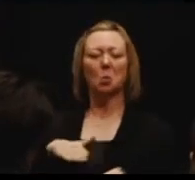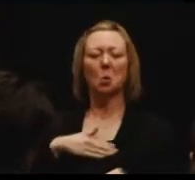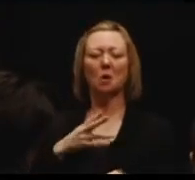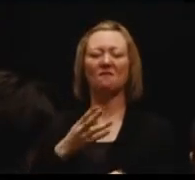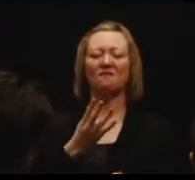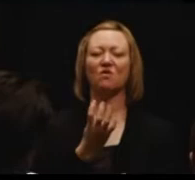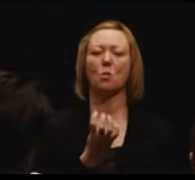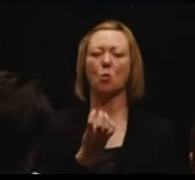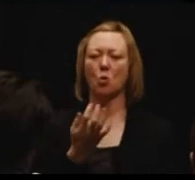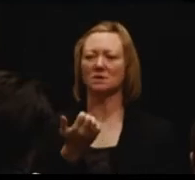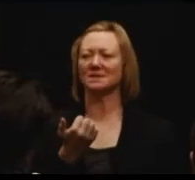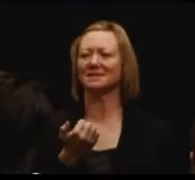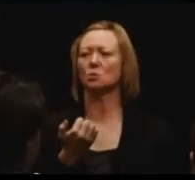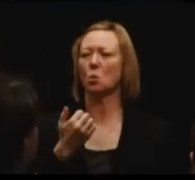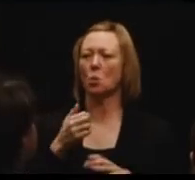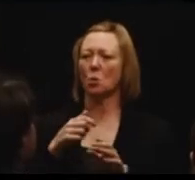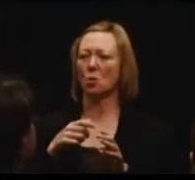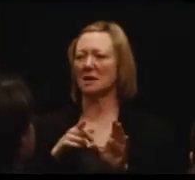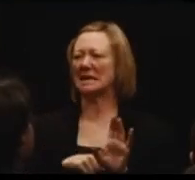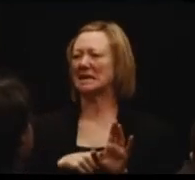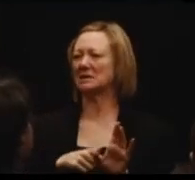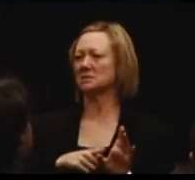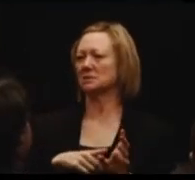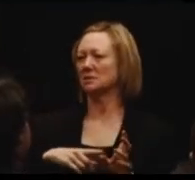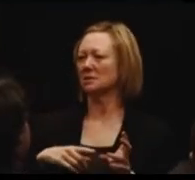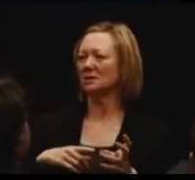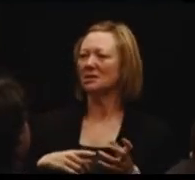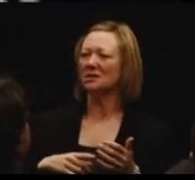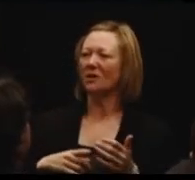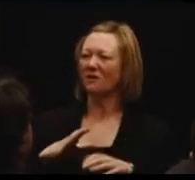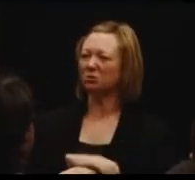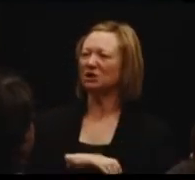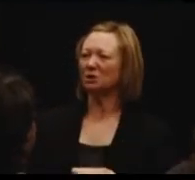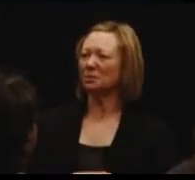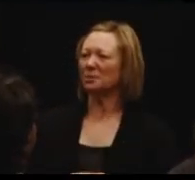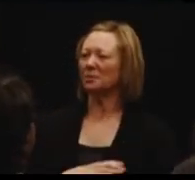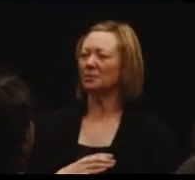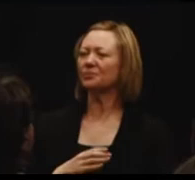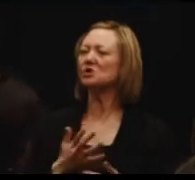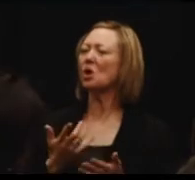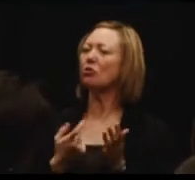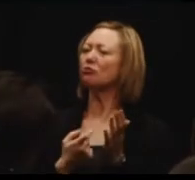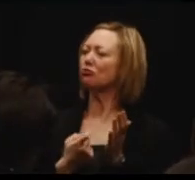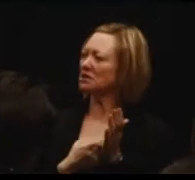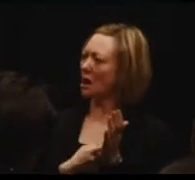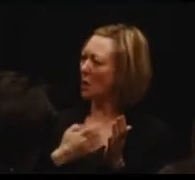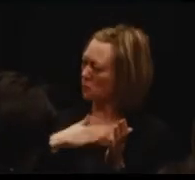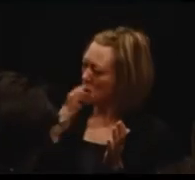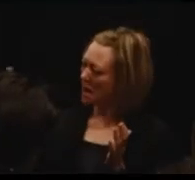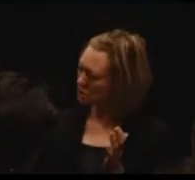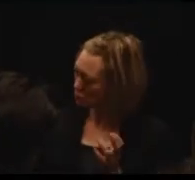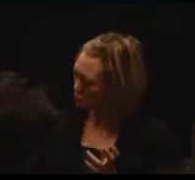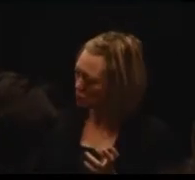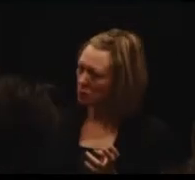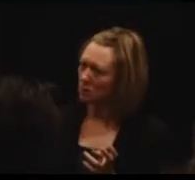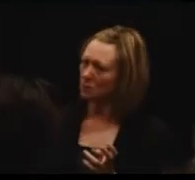sushi, you know, 40 years or 30 years of apprenticeship required. So, Russell, I want to throw this to you. Sitting in